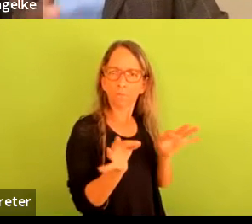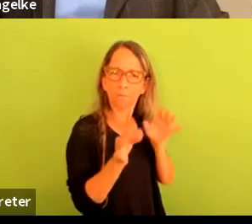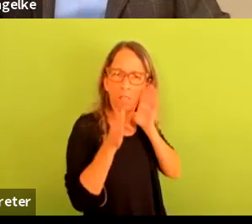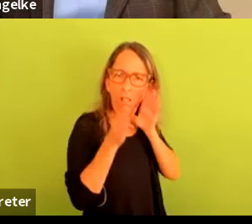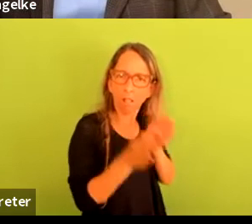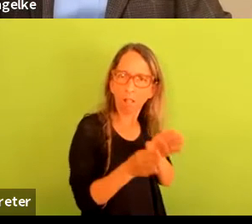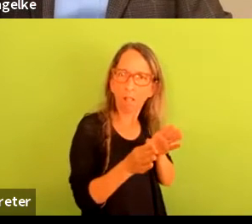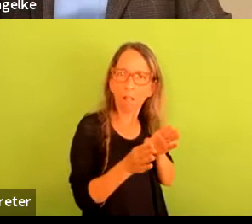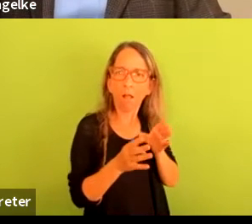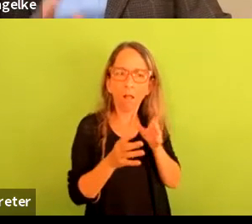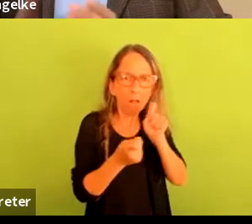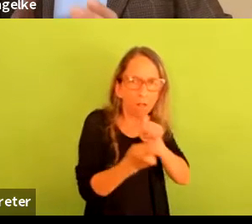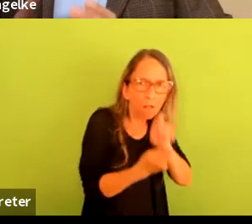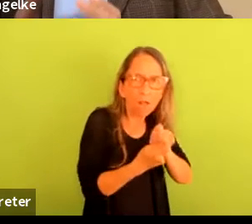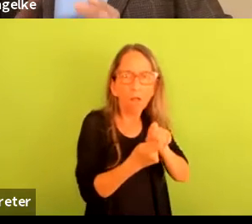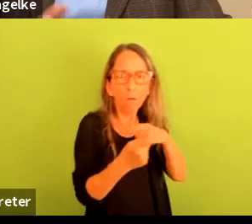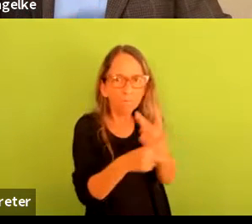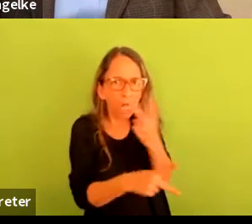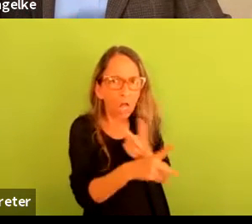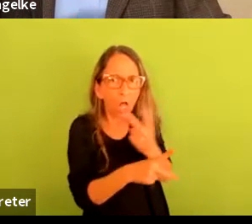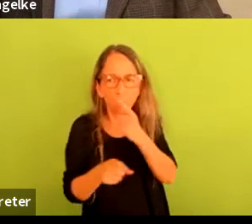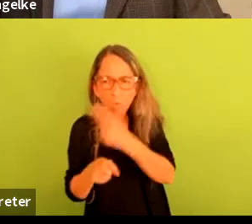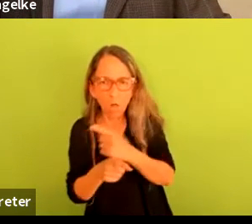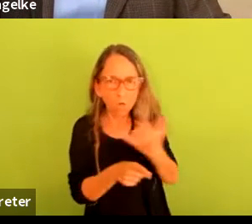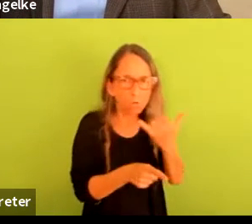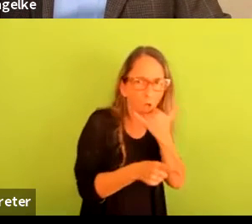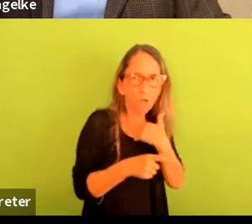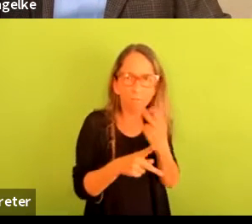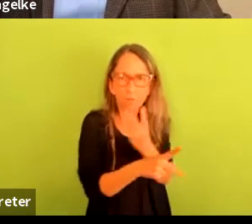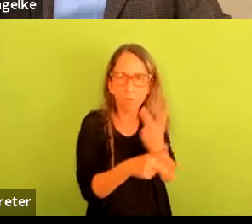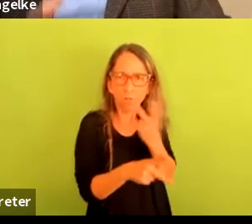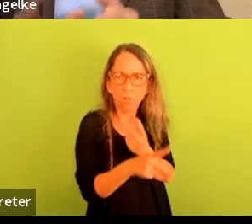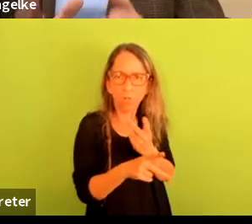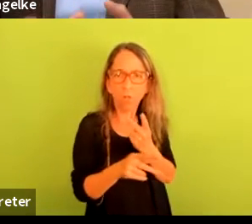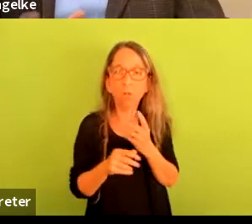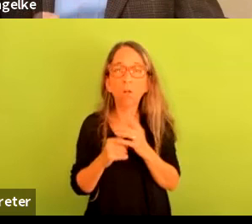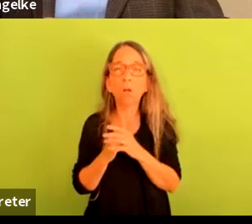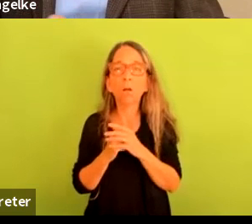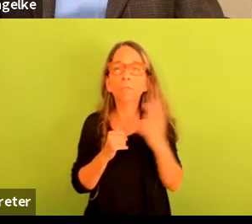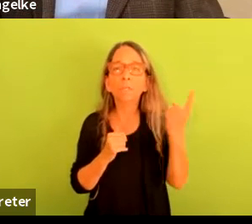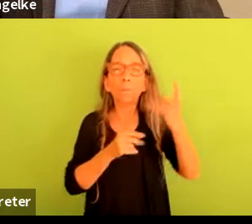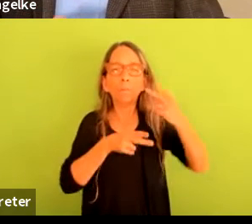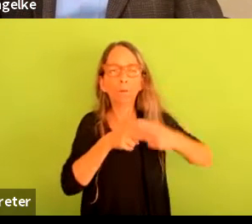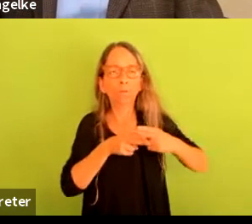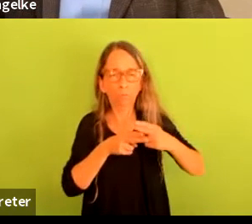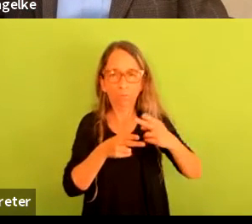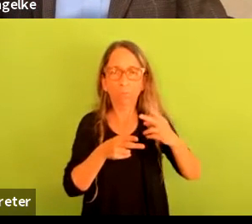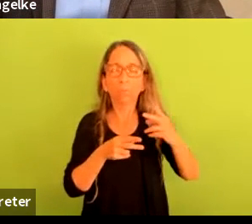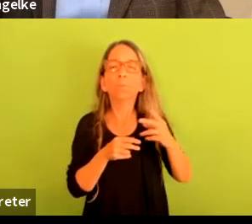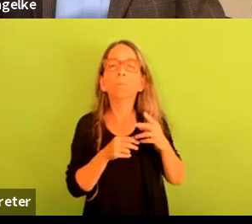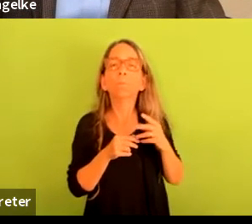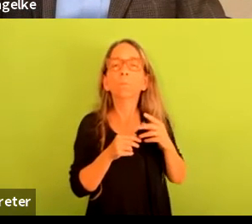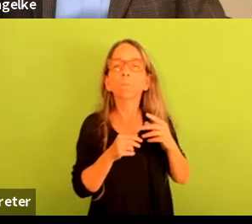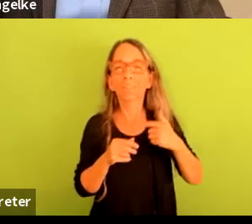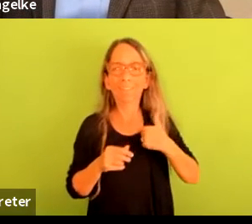Now, Linda brought up a really interesting and excellent point here, which is that we tend to judge some types of